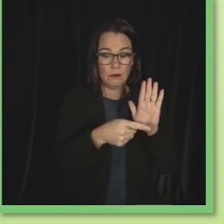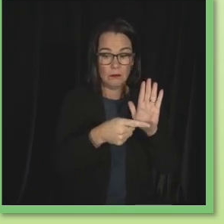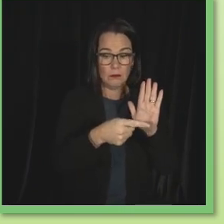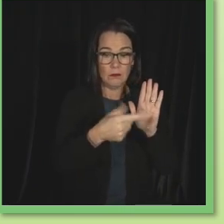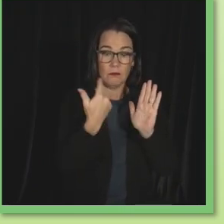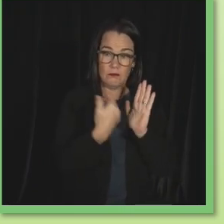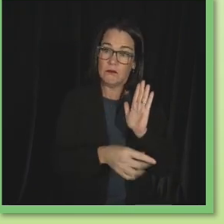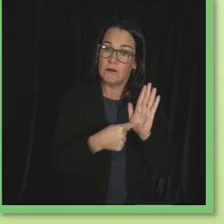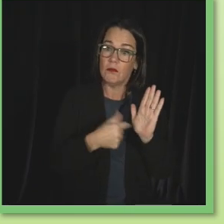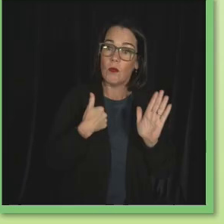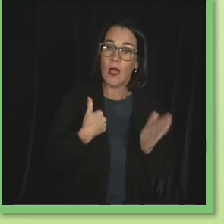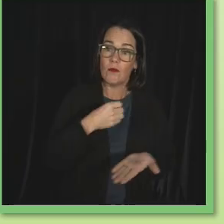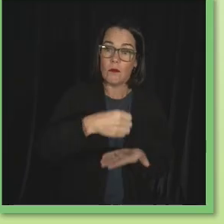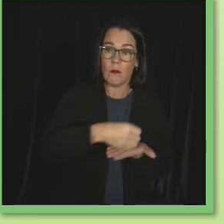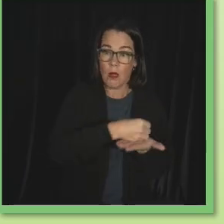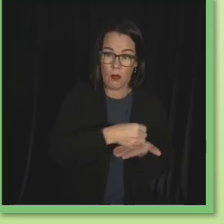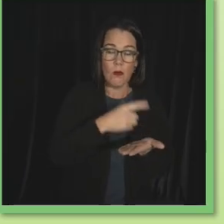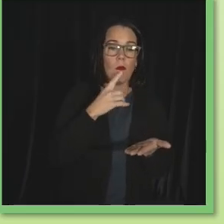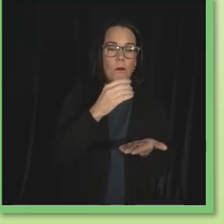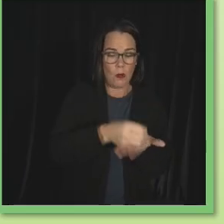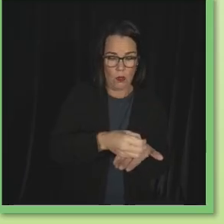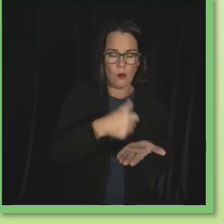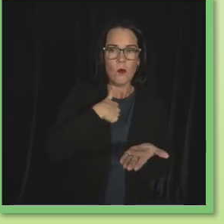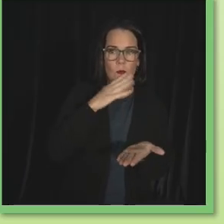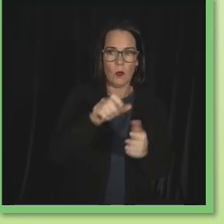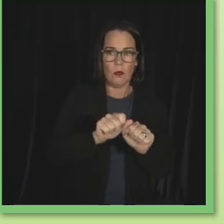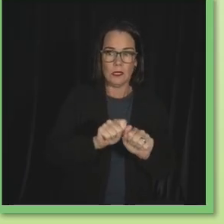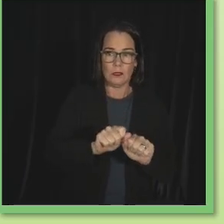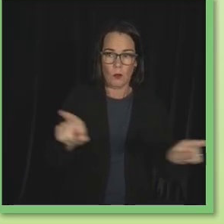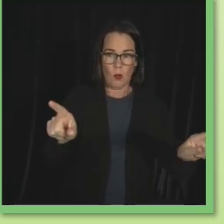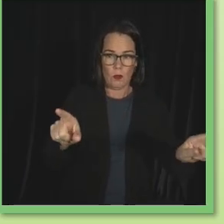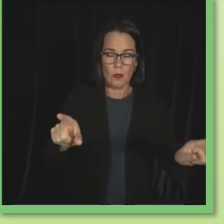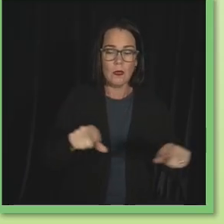a pod that we will deploy,